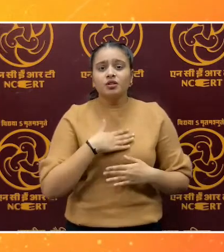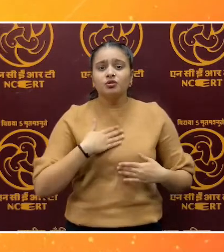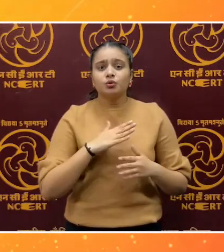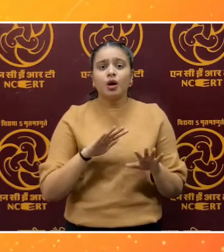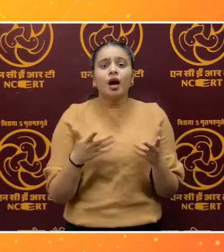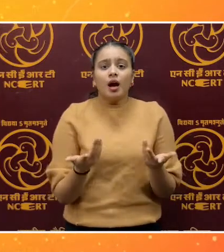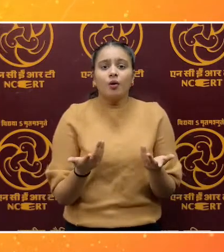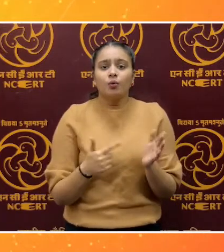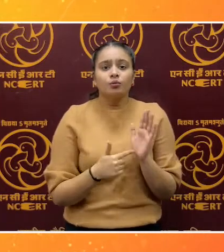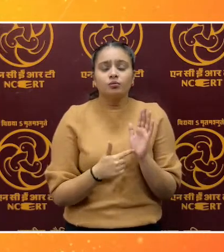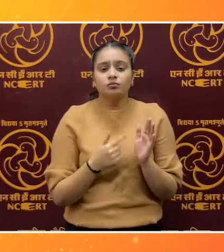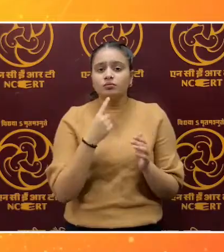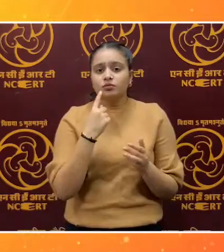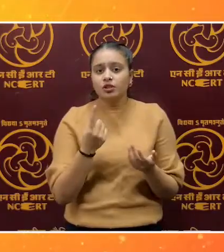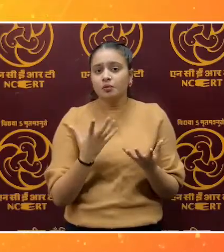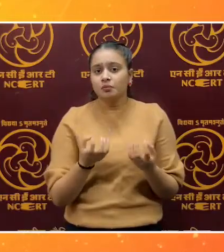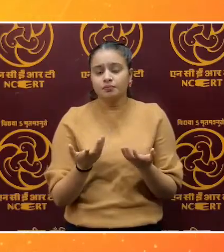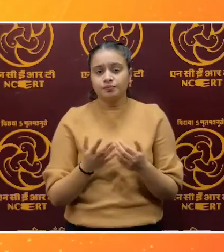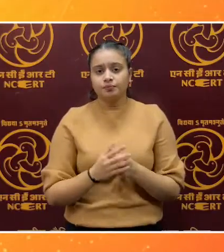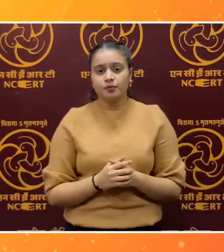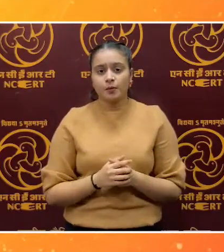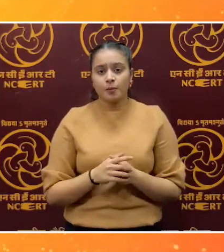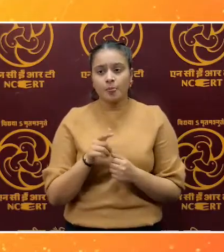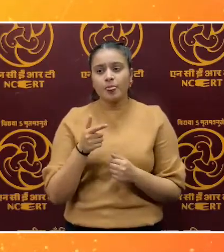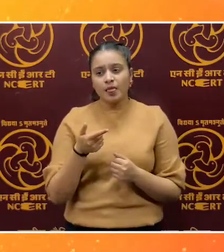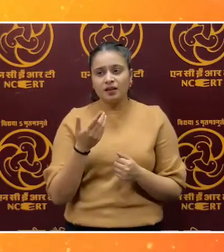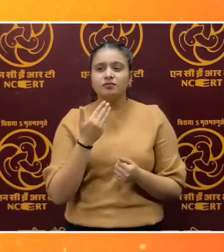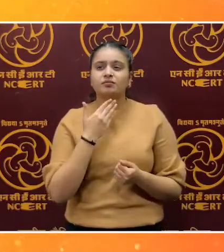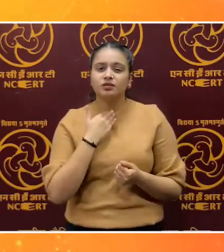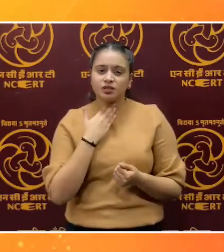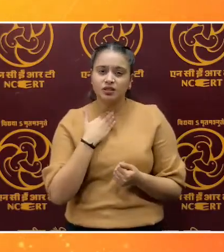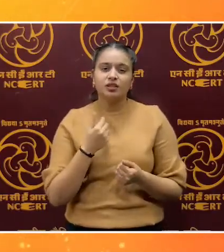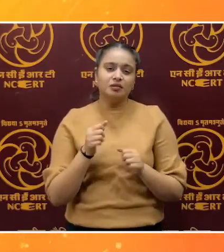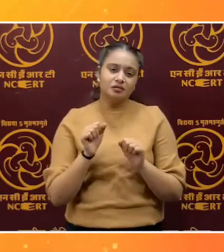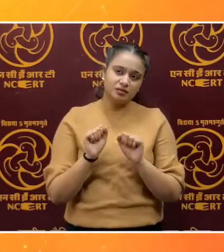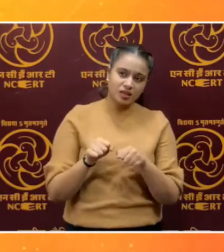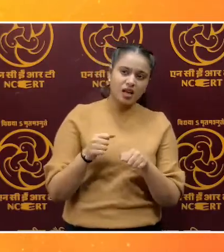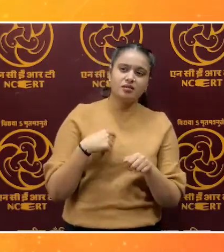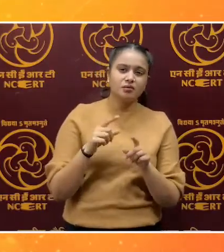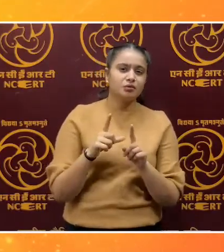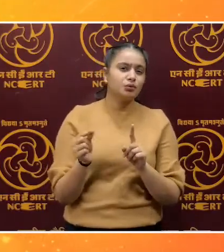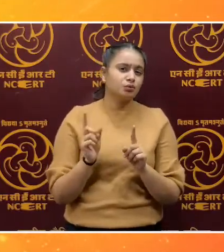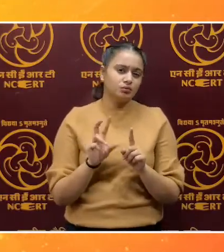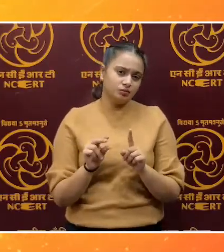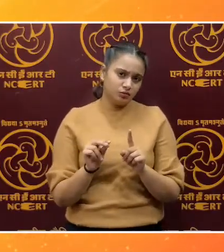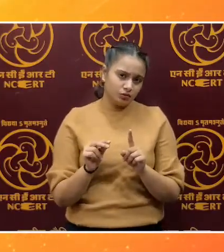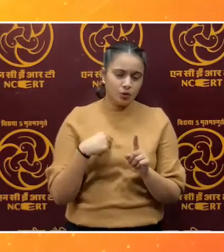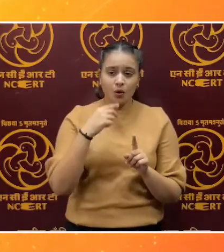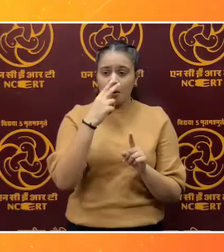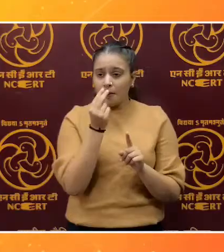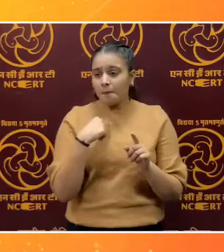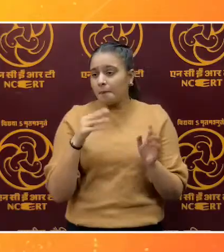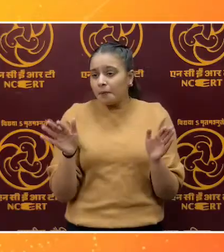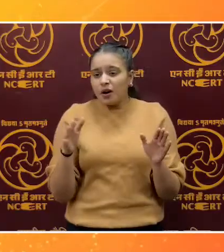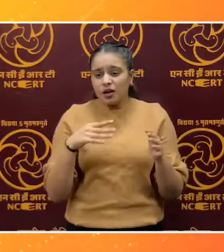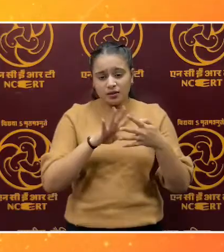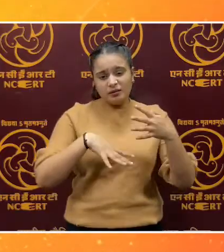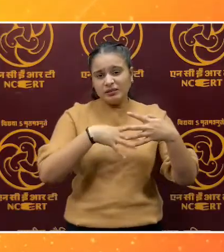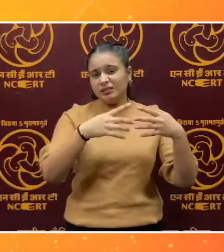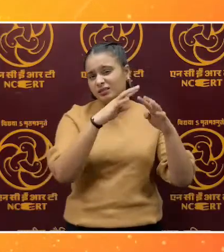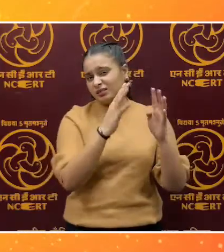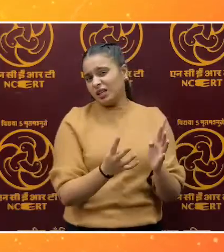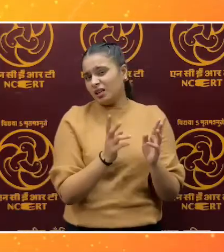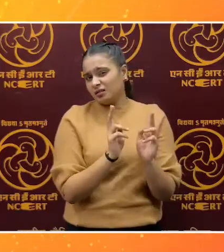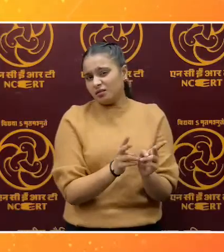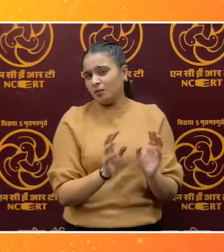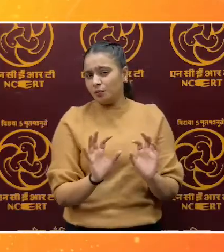say? What do you say? This is a greed. I mean, one should not do that. Yeah. Birds are not supposed to be caged. Yes,